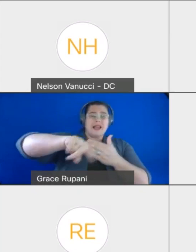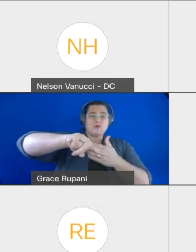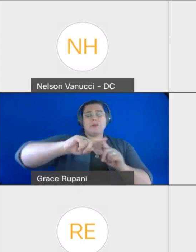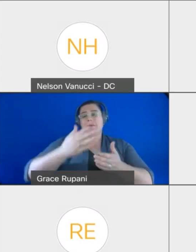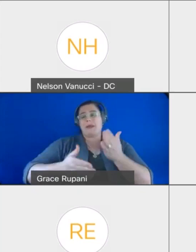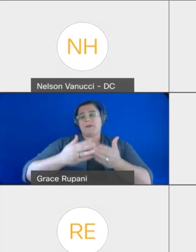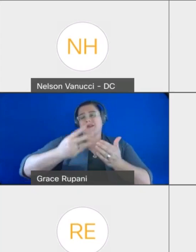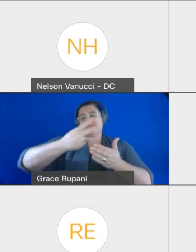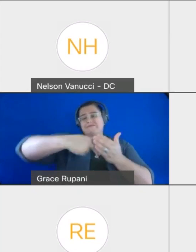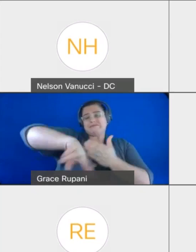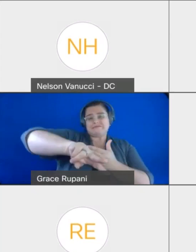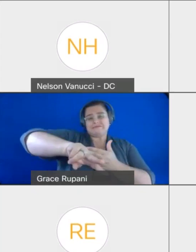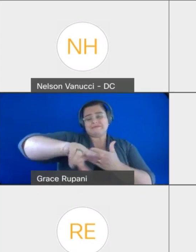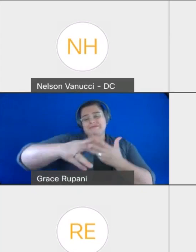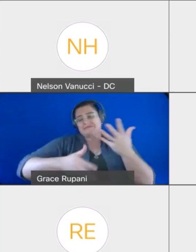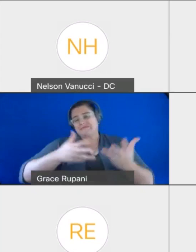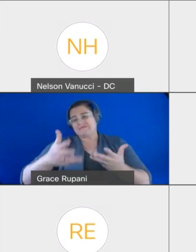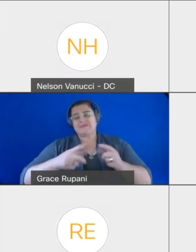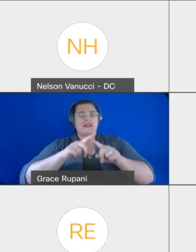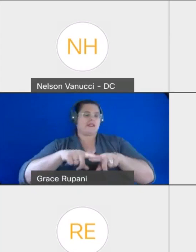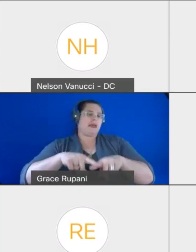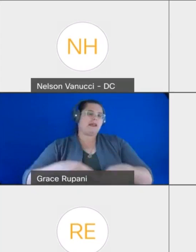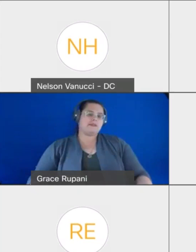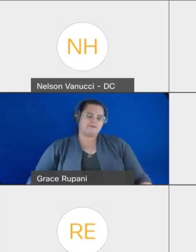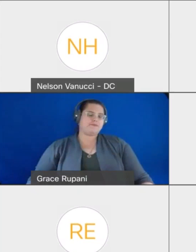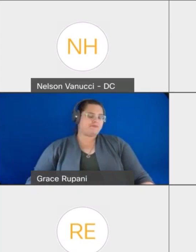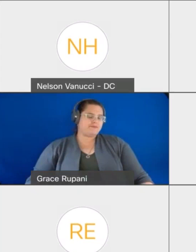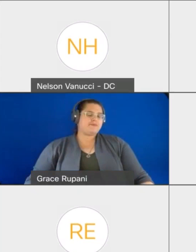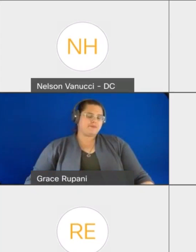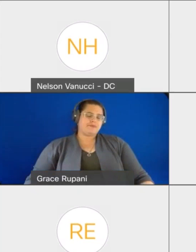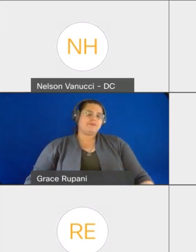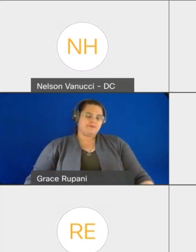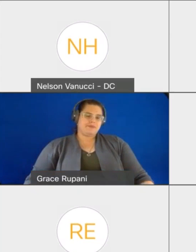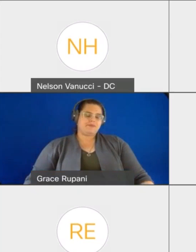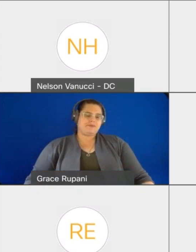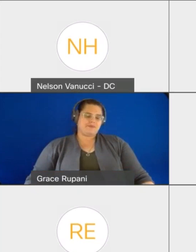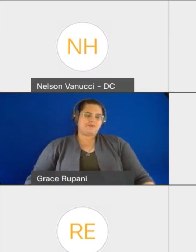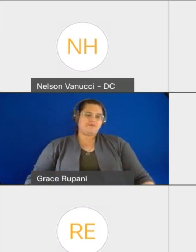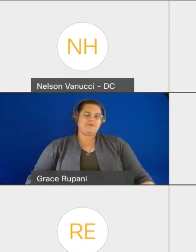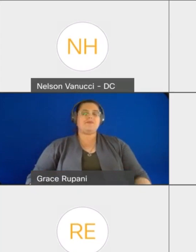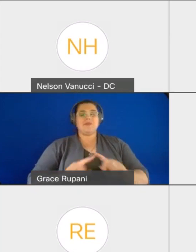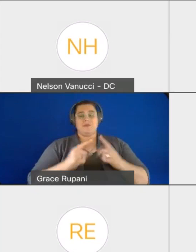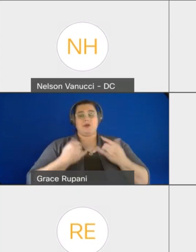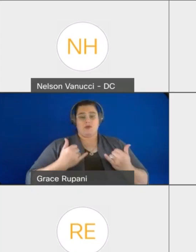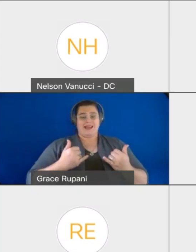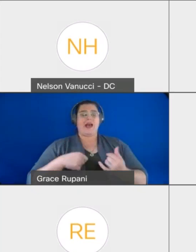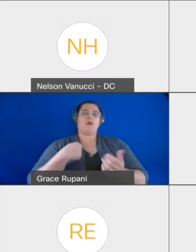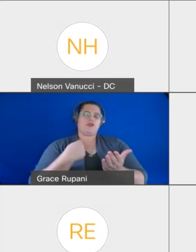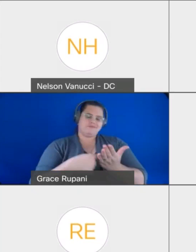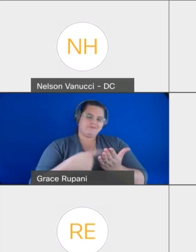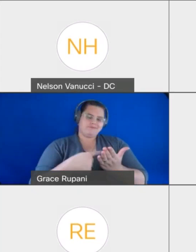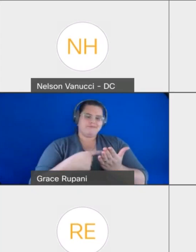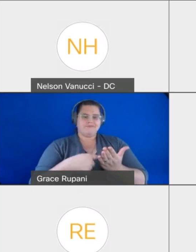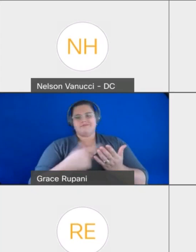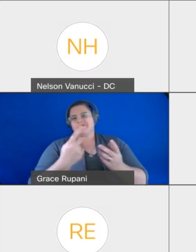just going to kind of depend. We just need to determine what's best for our